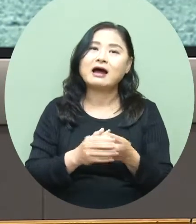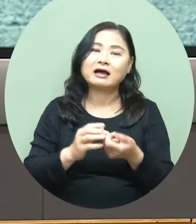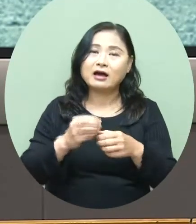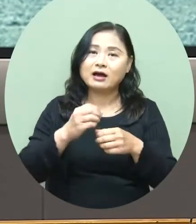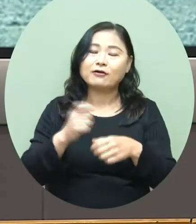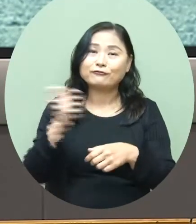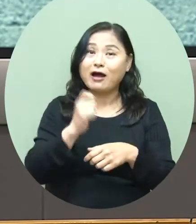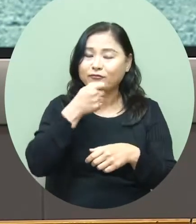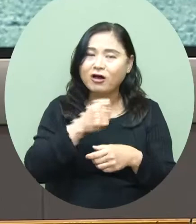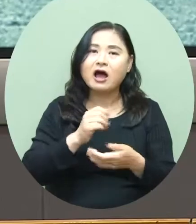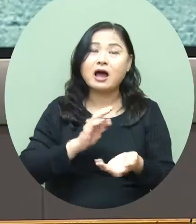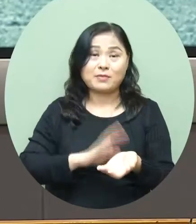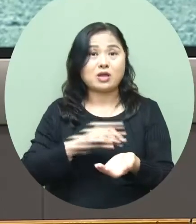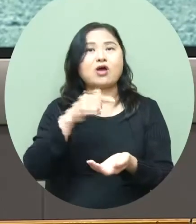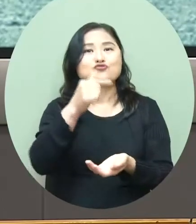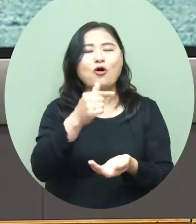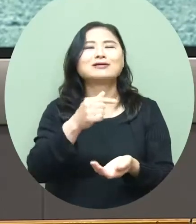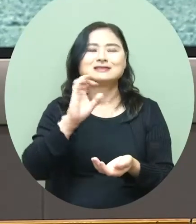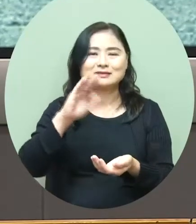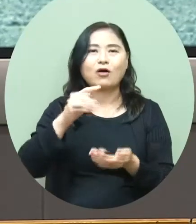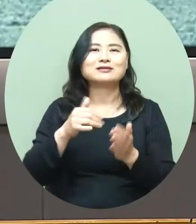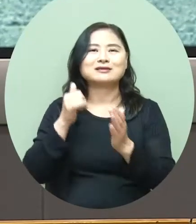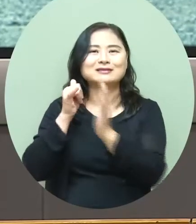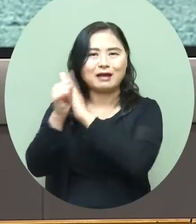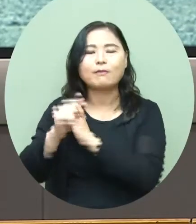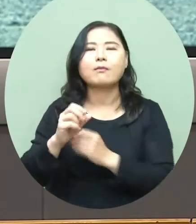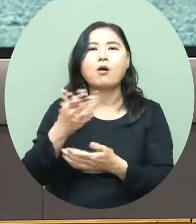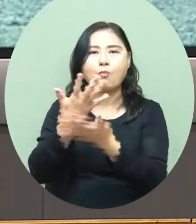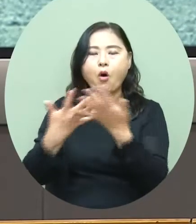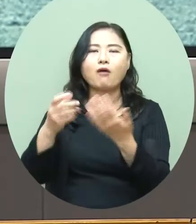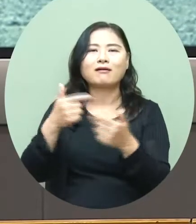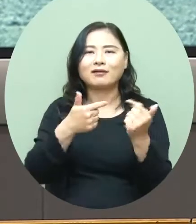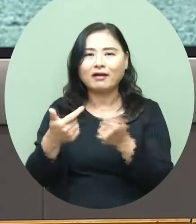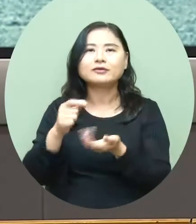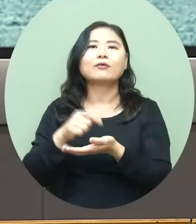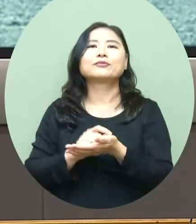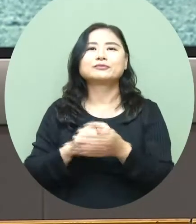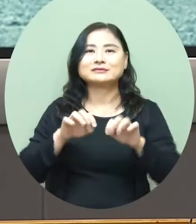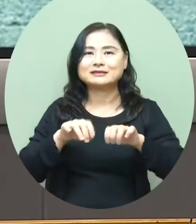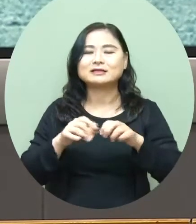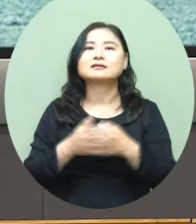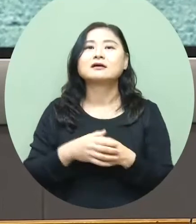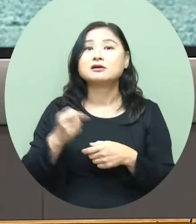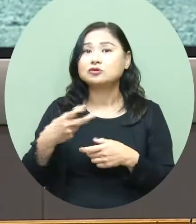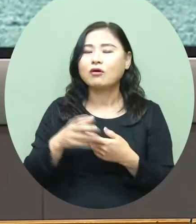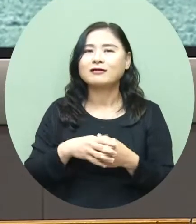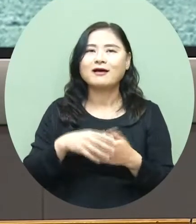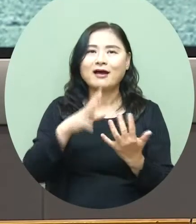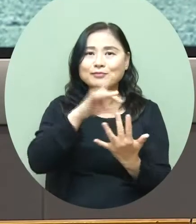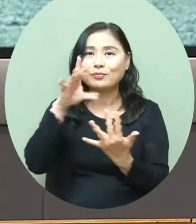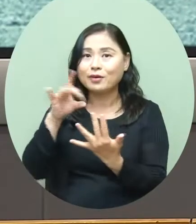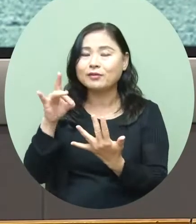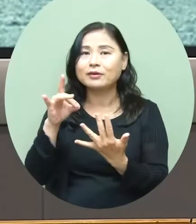also, we also have another random survey or random sample, and we will select a certain number